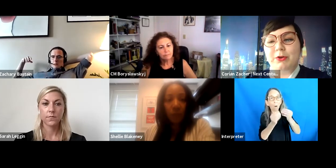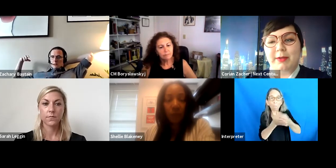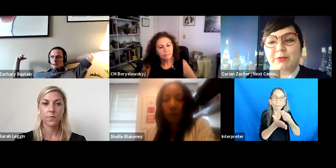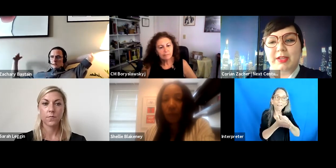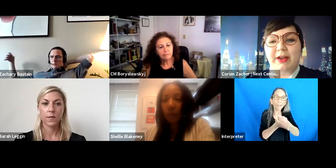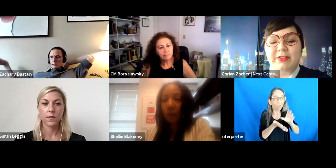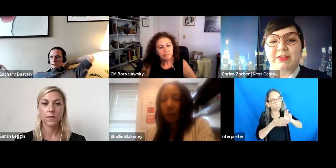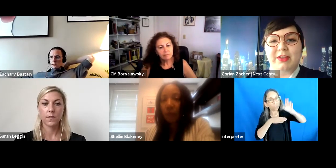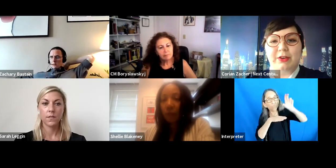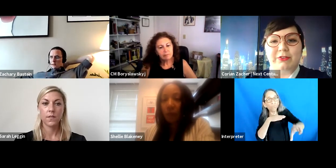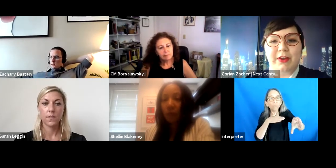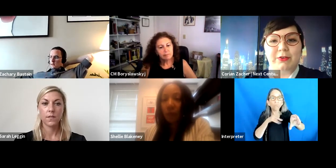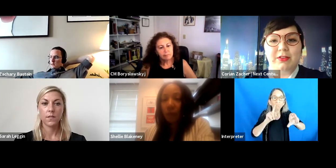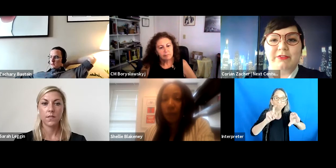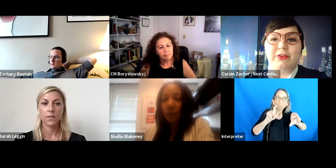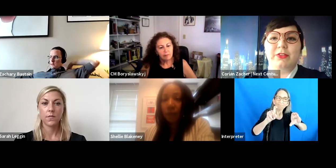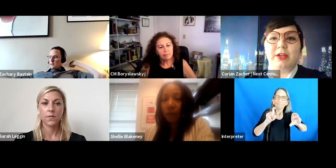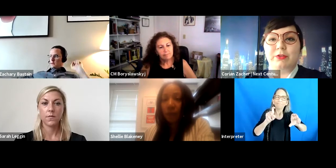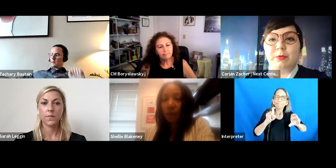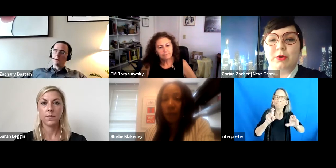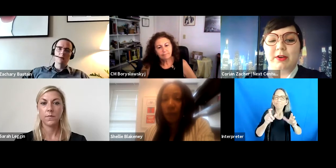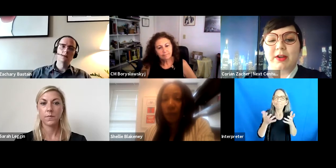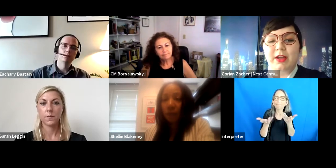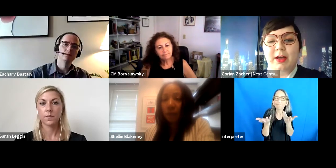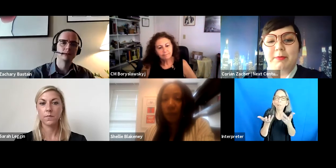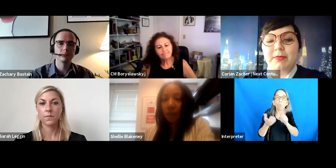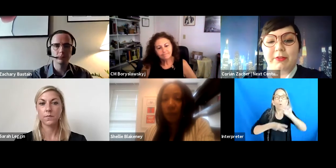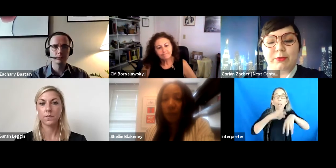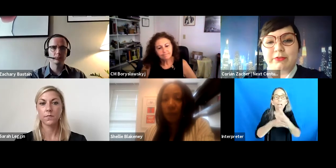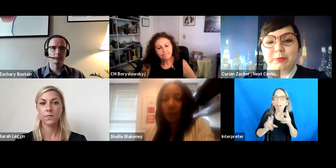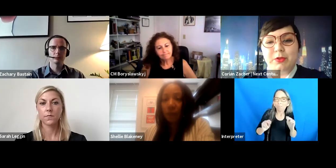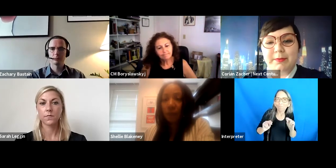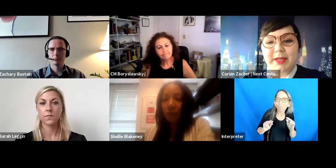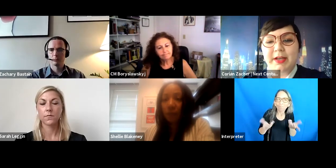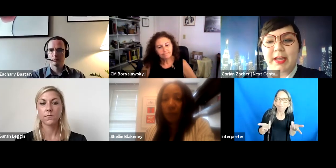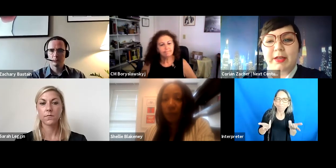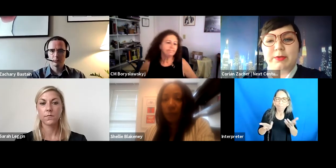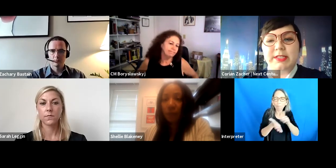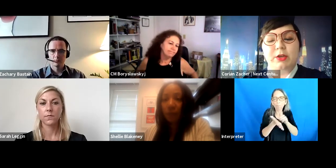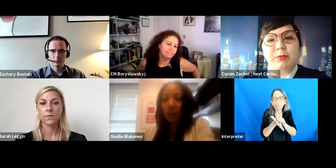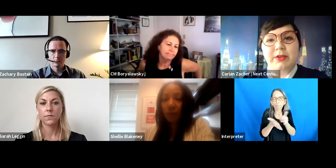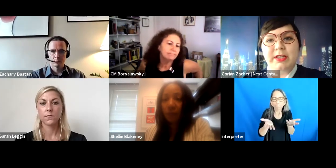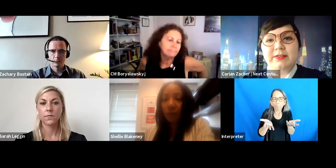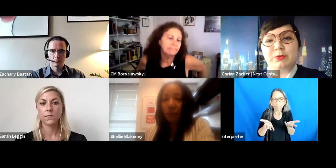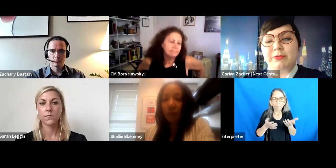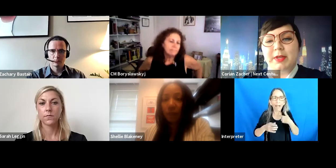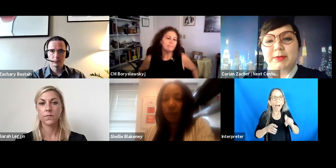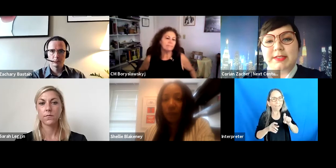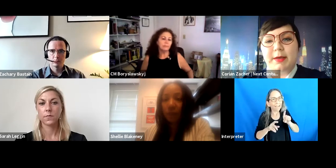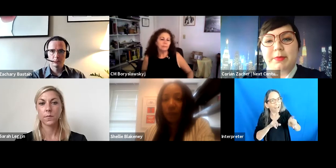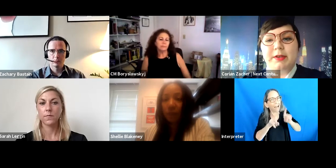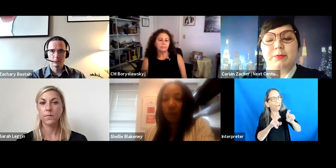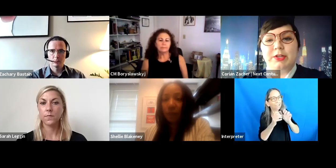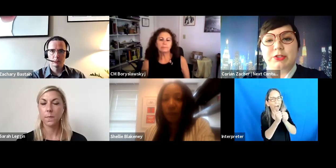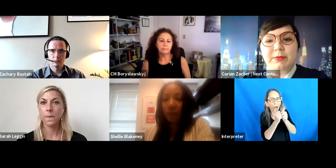of programs we could have at the state or federal level that could support that sort of deployment. And we're seeing communities sort of be